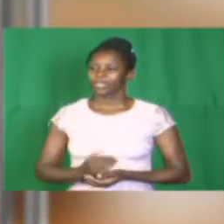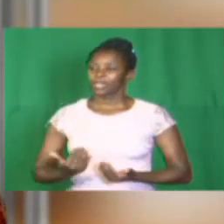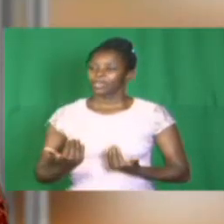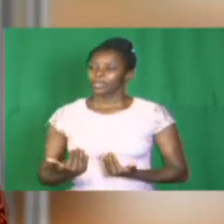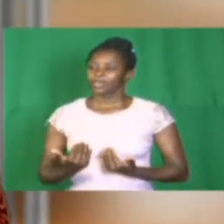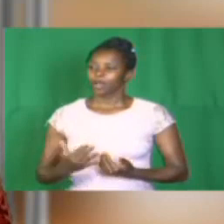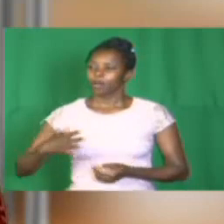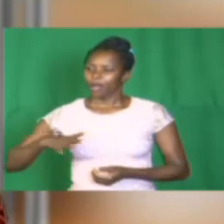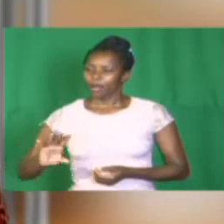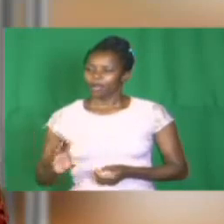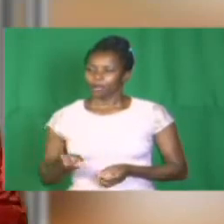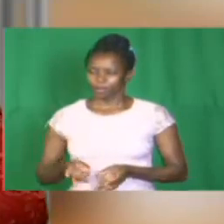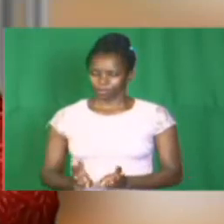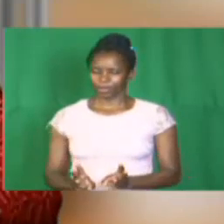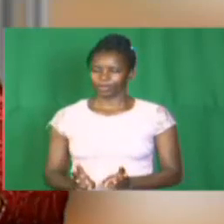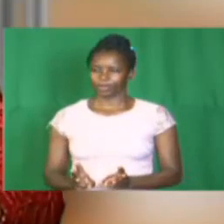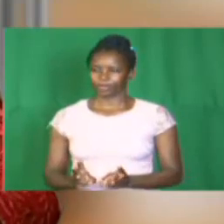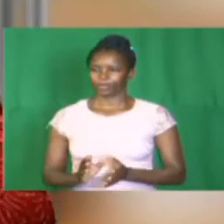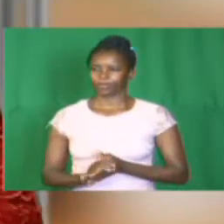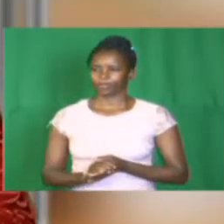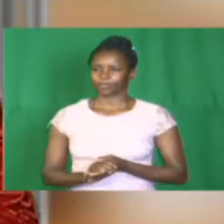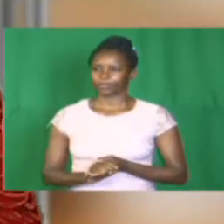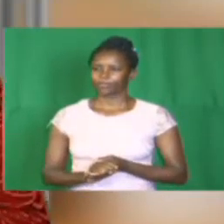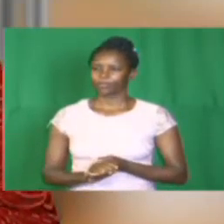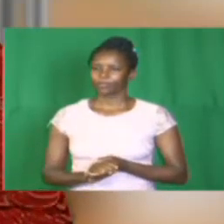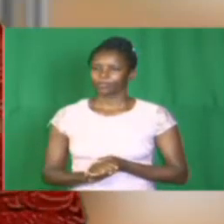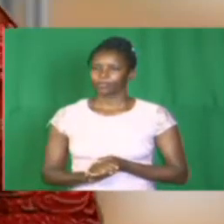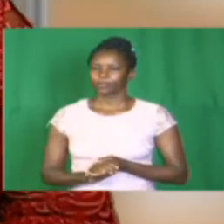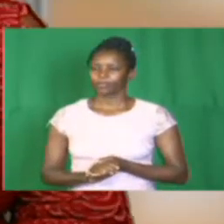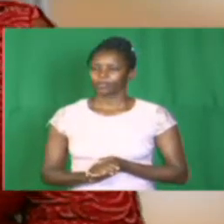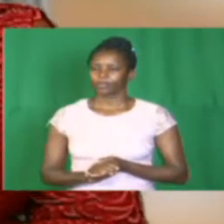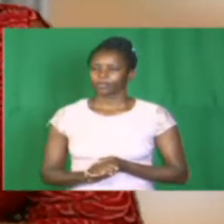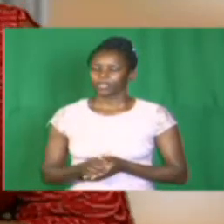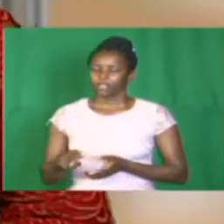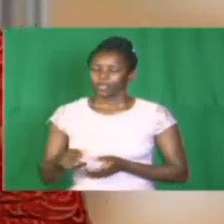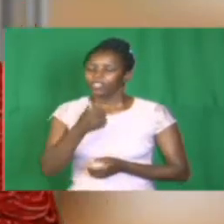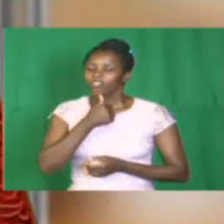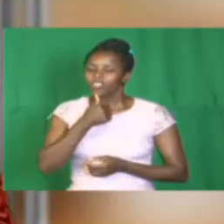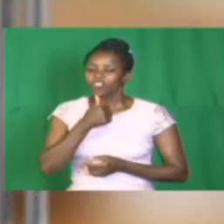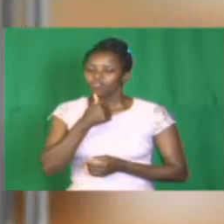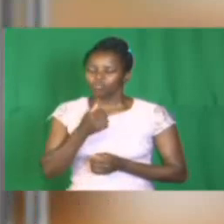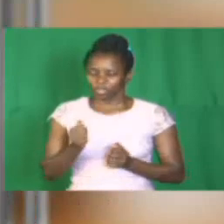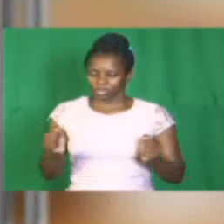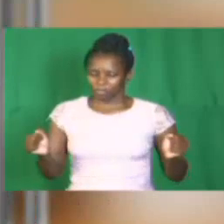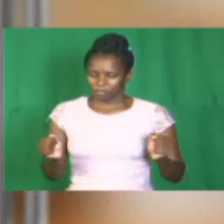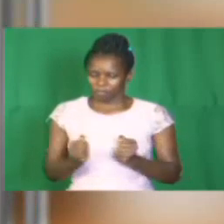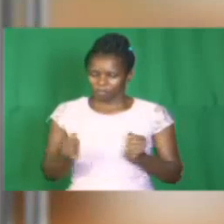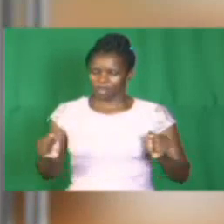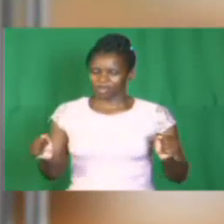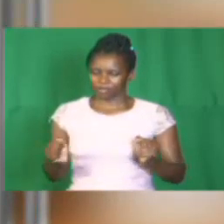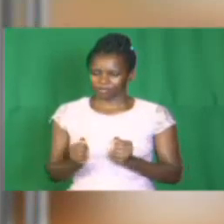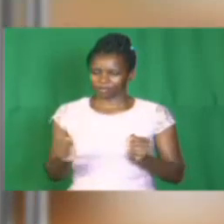method of separating mixtures. So this one is using a magnet. We can use a